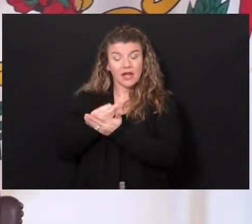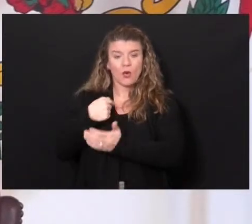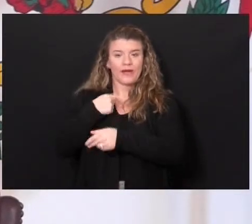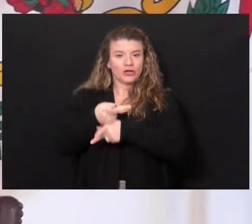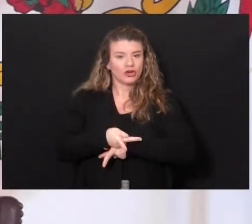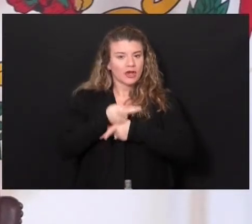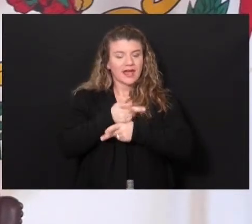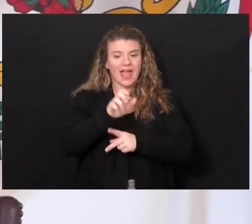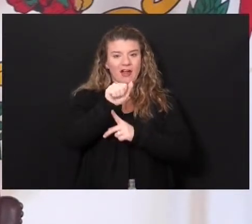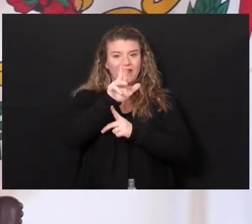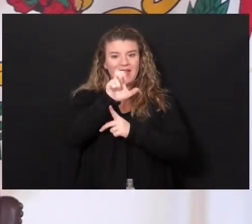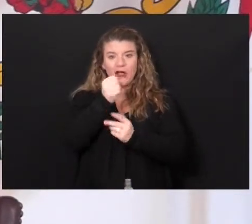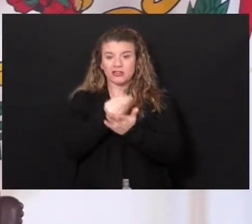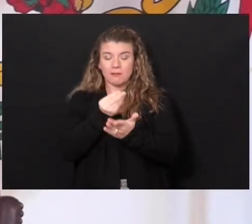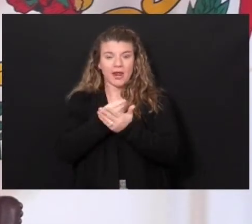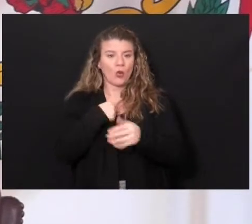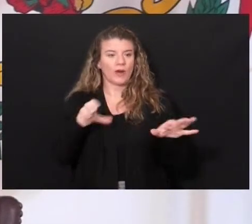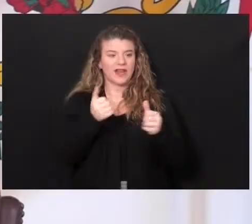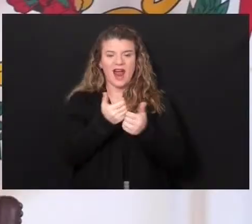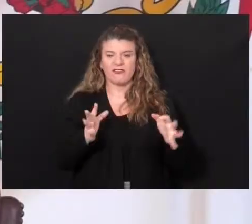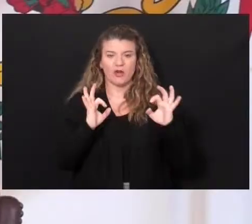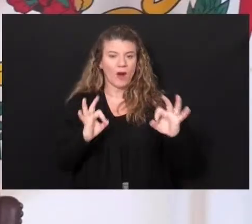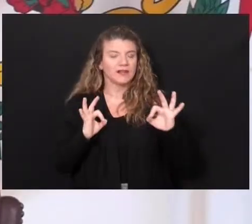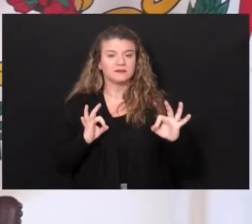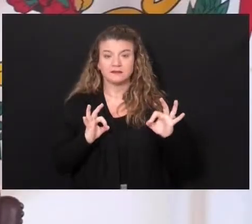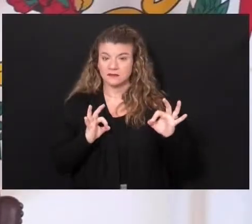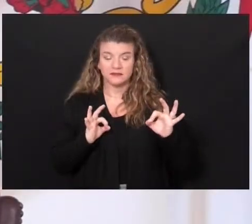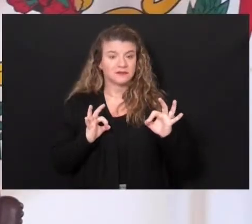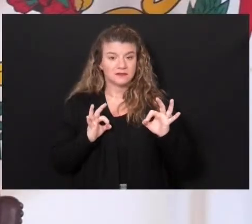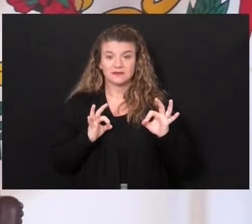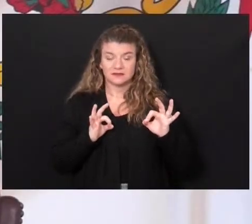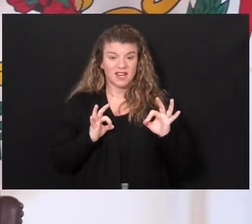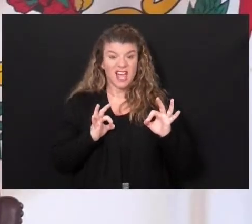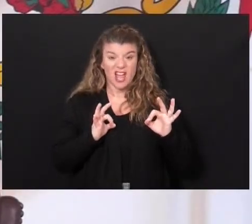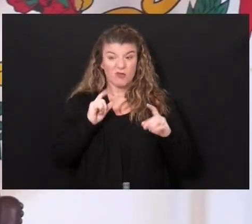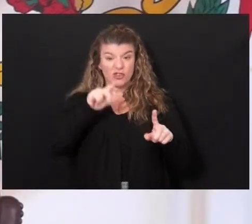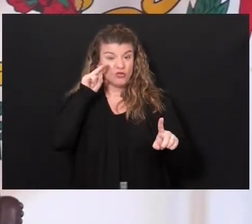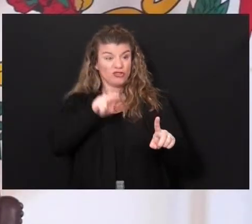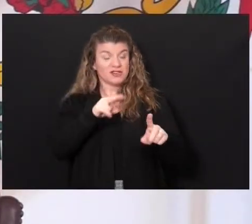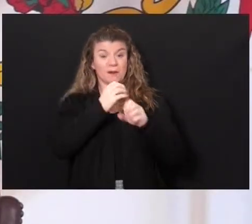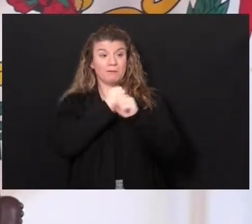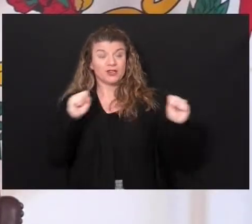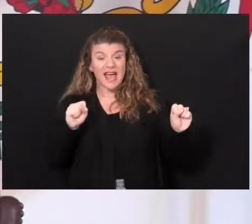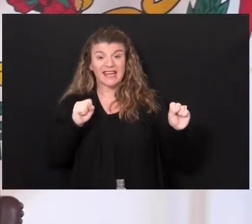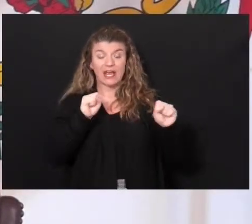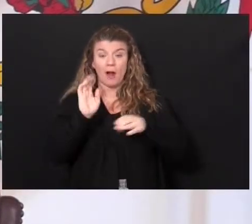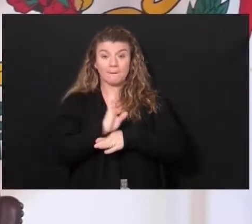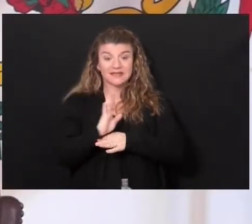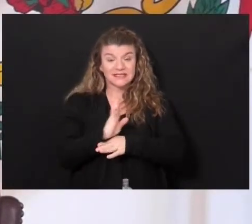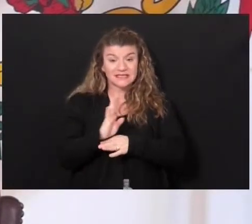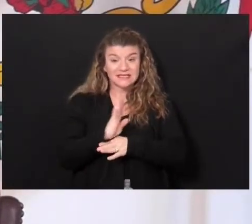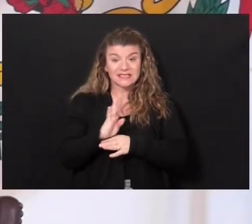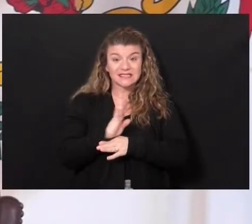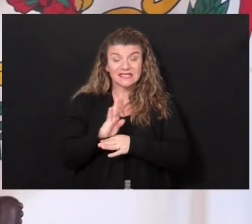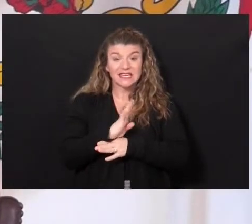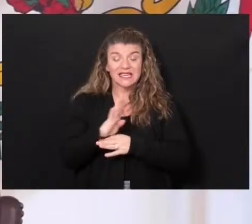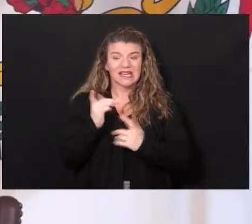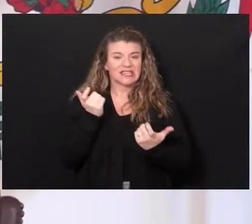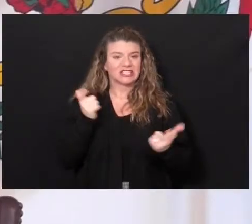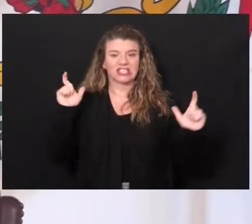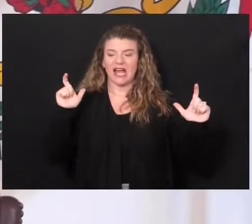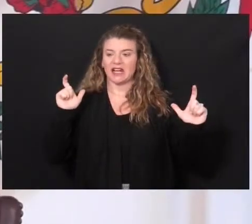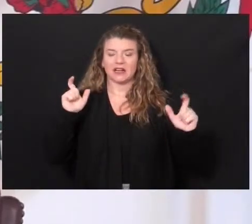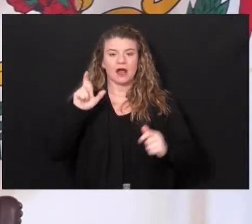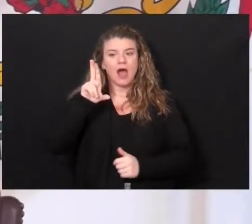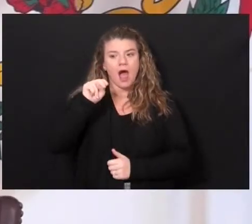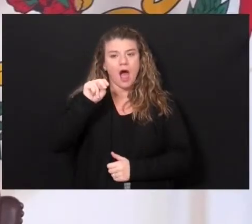money the way we should have taken care of it, and literally from the standpoint of protecting our businesses about gigantic